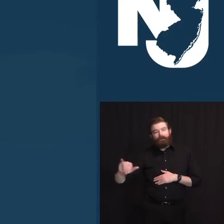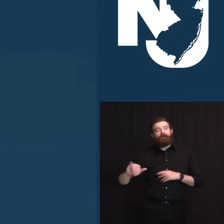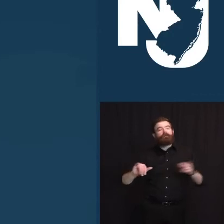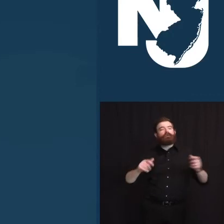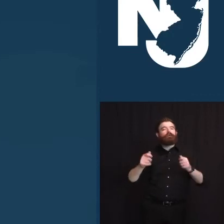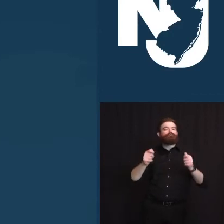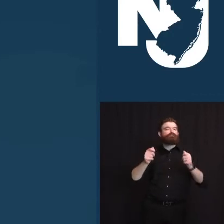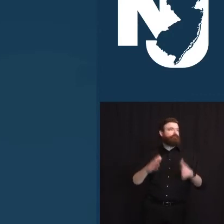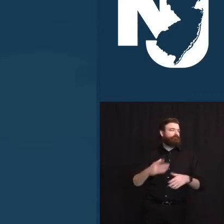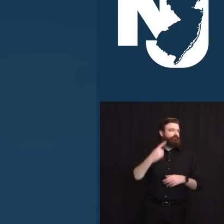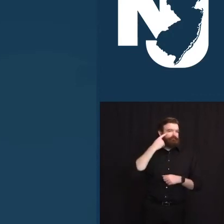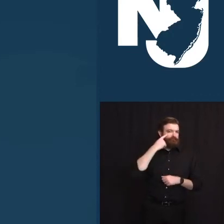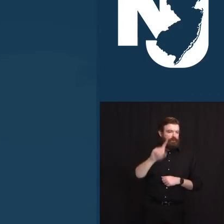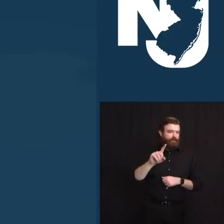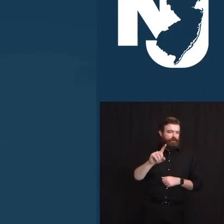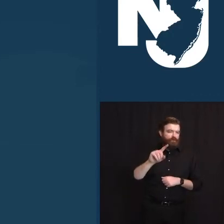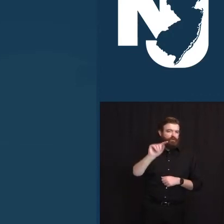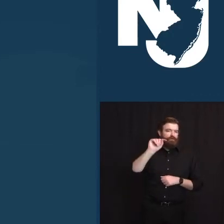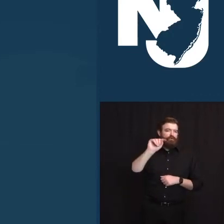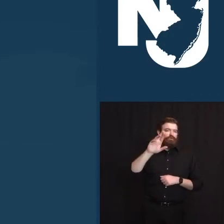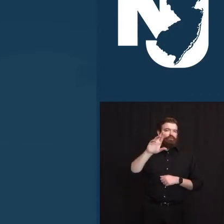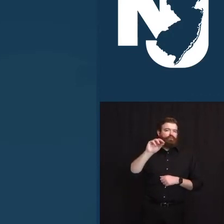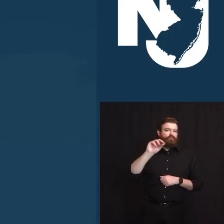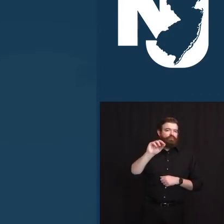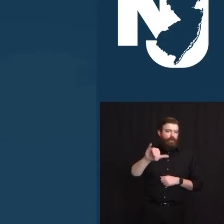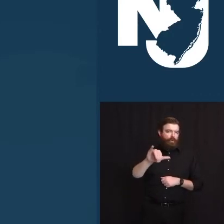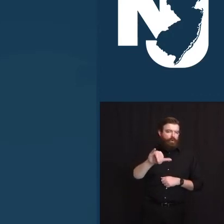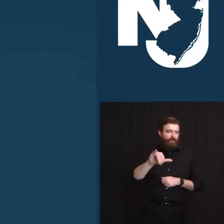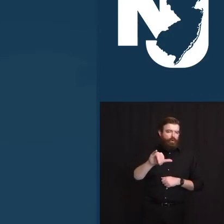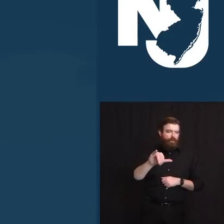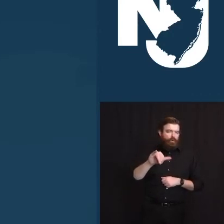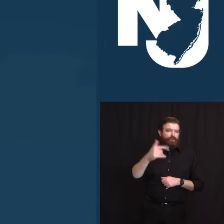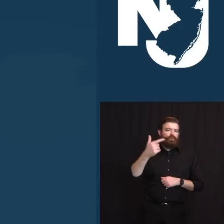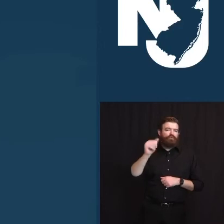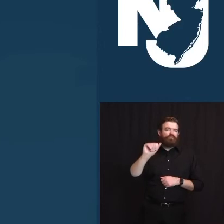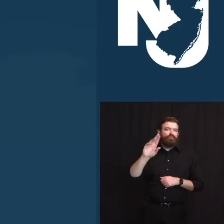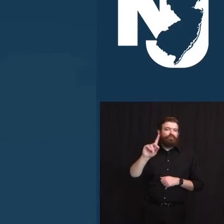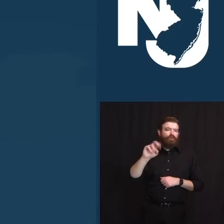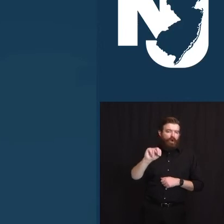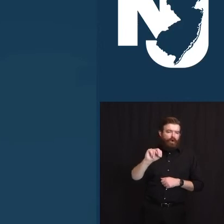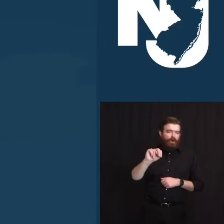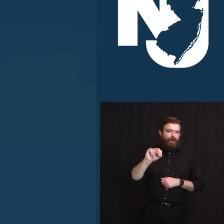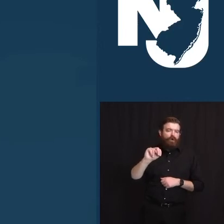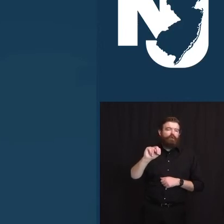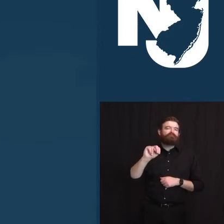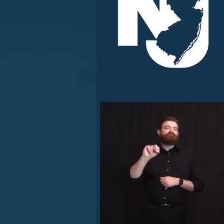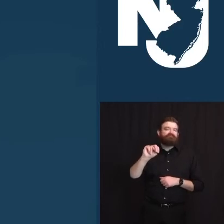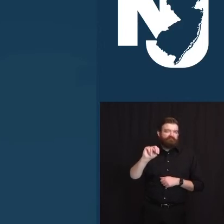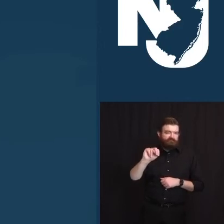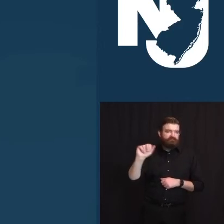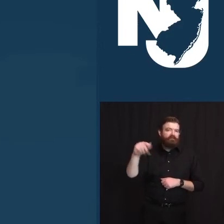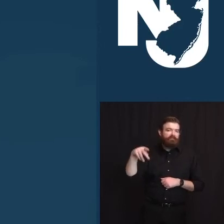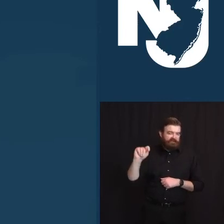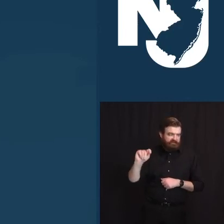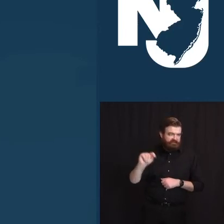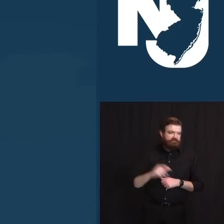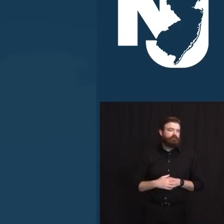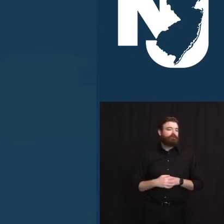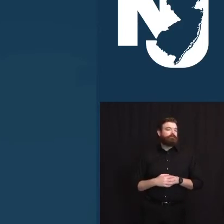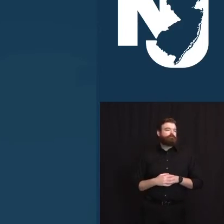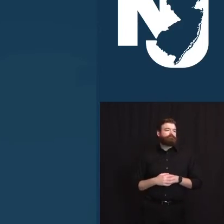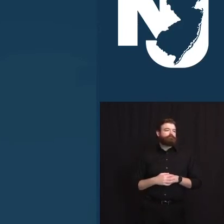27 years and a volunteer with the Parsippany Office of Emergency Management for the past 17 years. I want to thank another